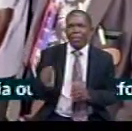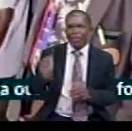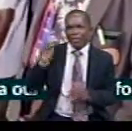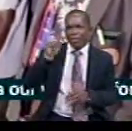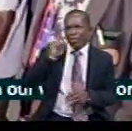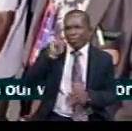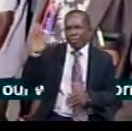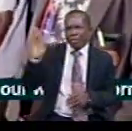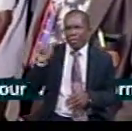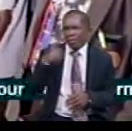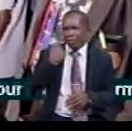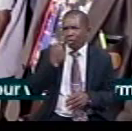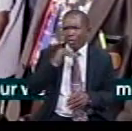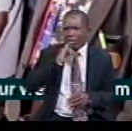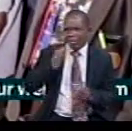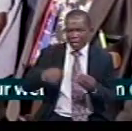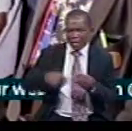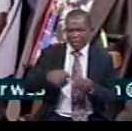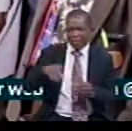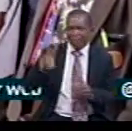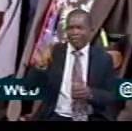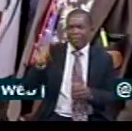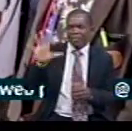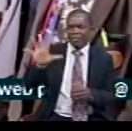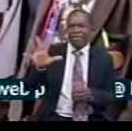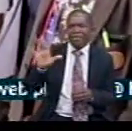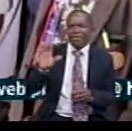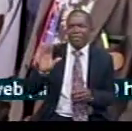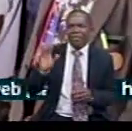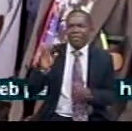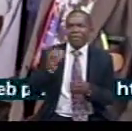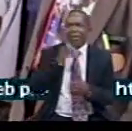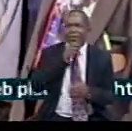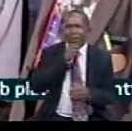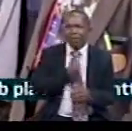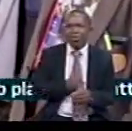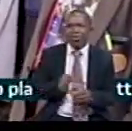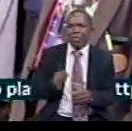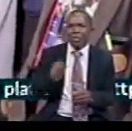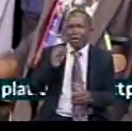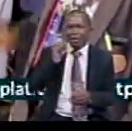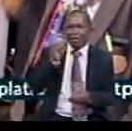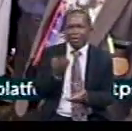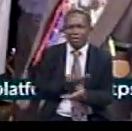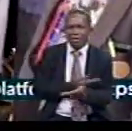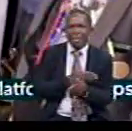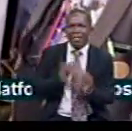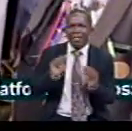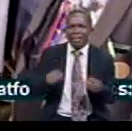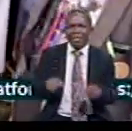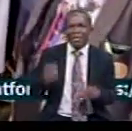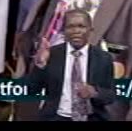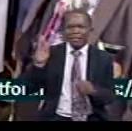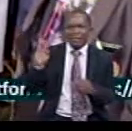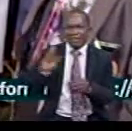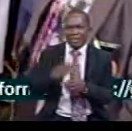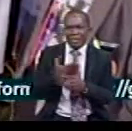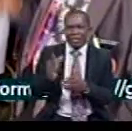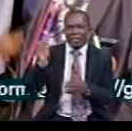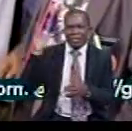has been suffering from some conditions, and the daughter and herself will testify to what the Lord has done for her.